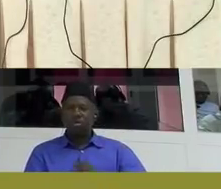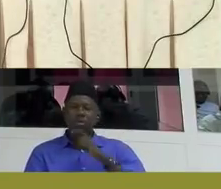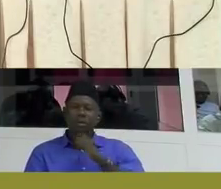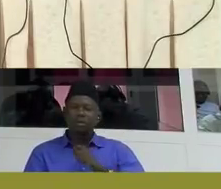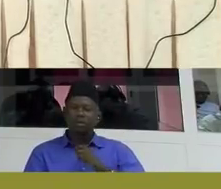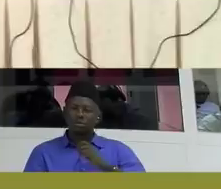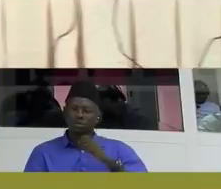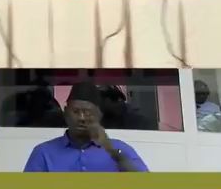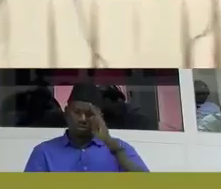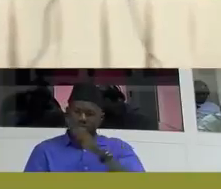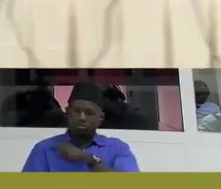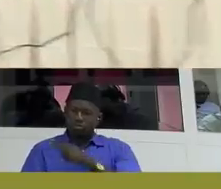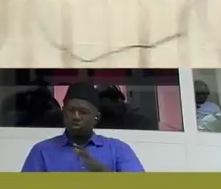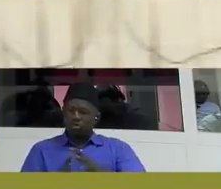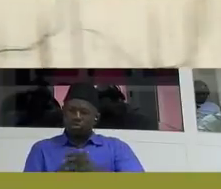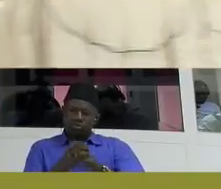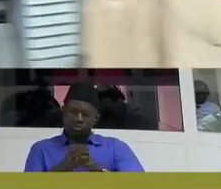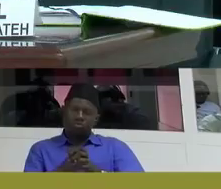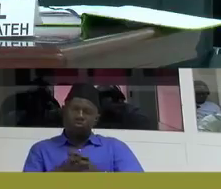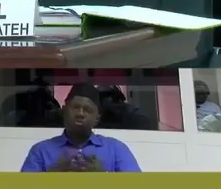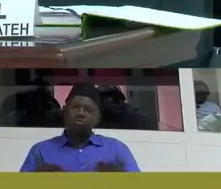brotherhood."